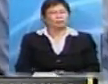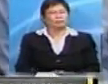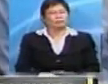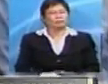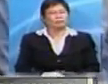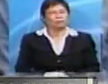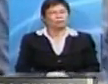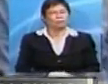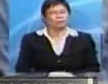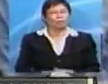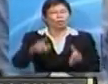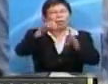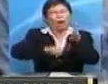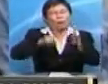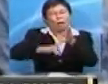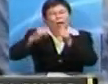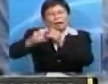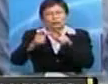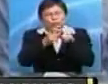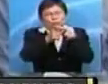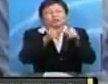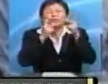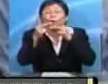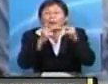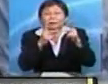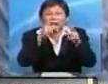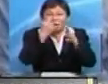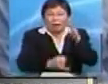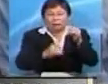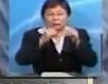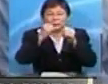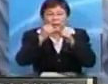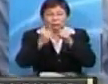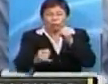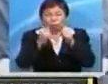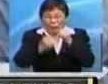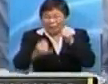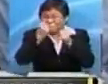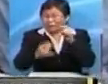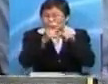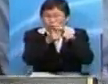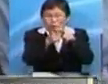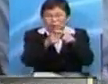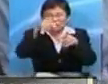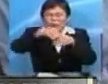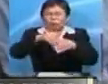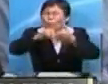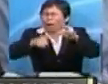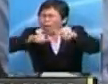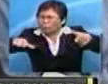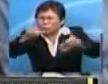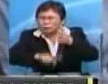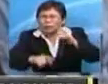what were the last words spoken by the pilot or pilot? I mean, there's new revelation, some other words came up.